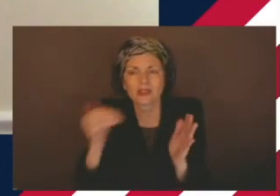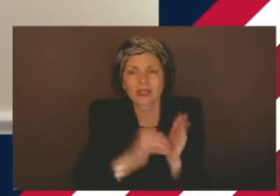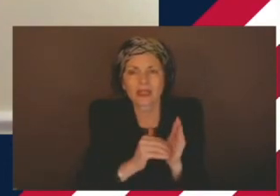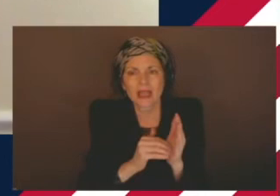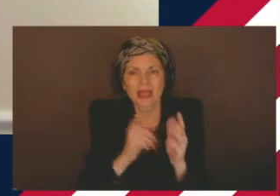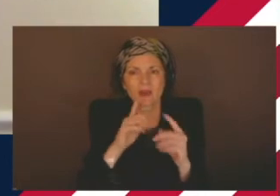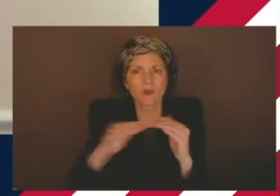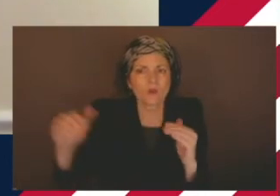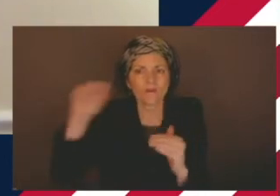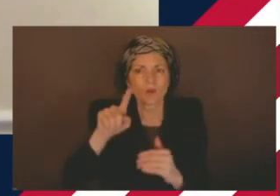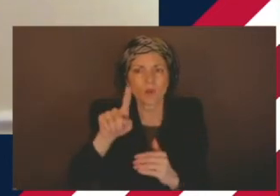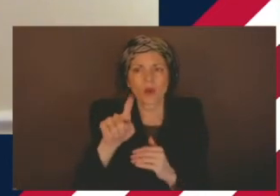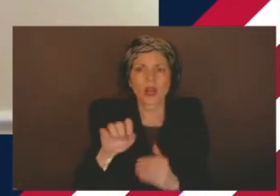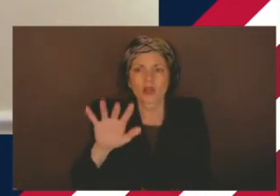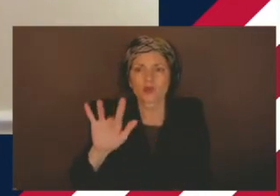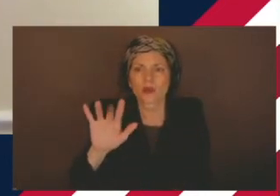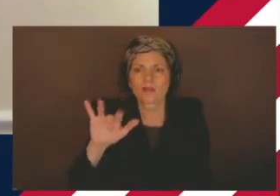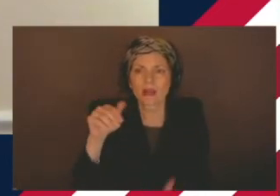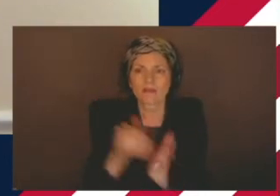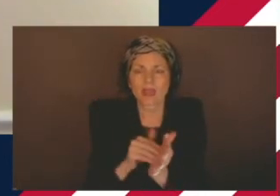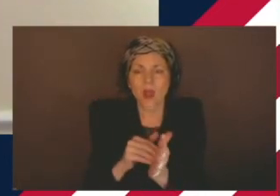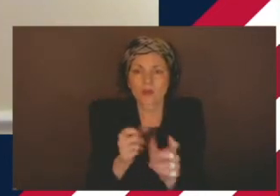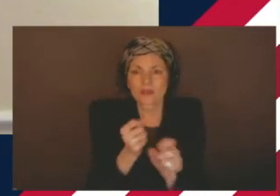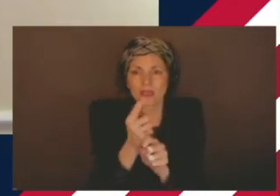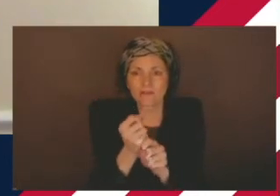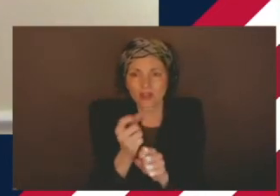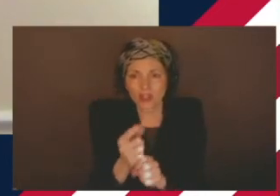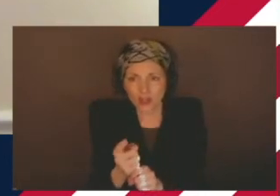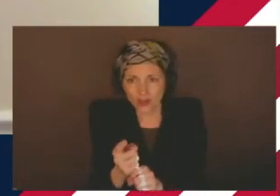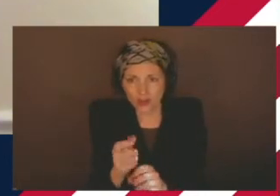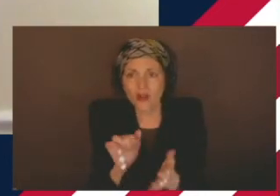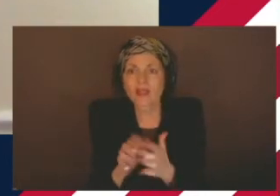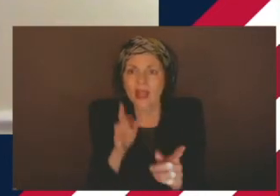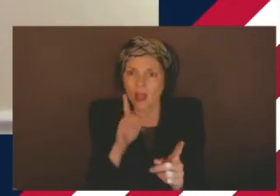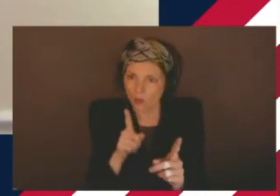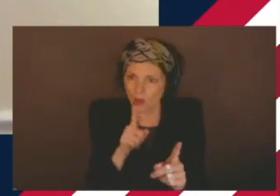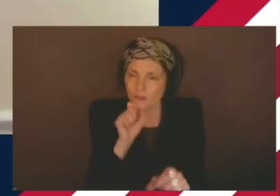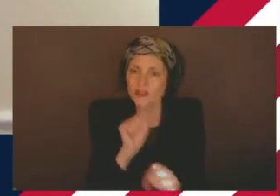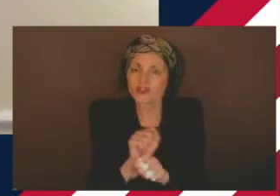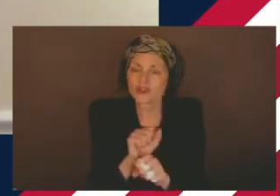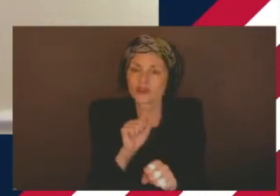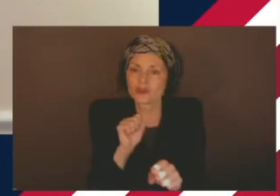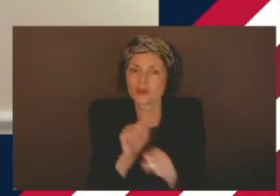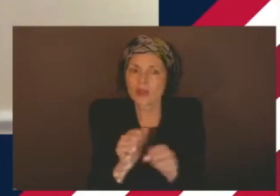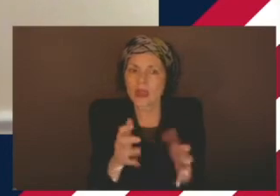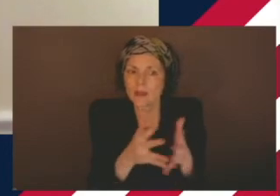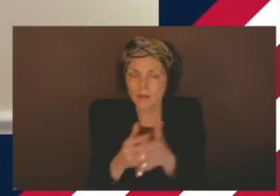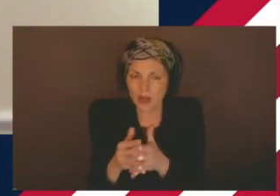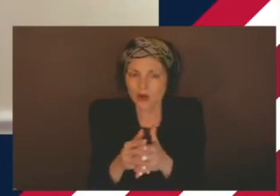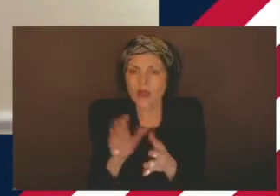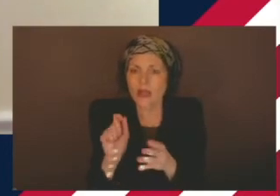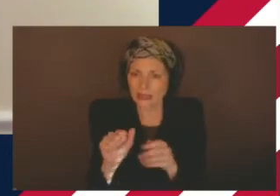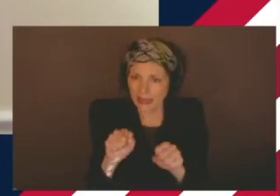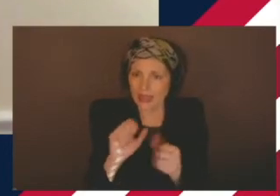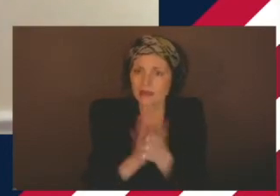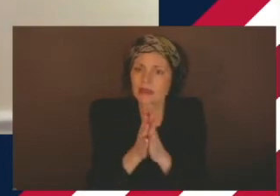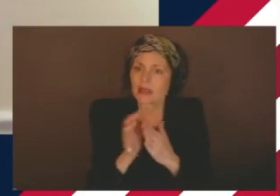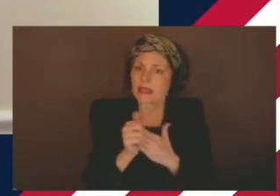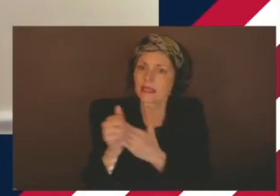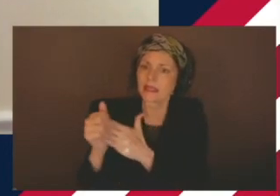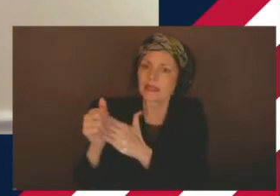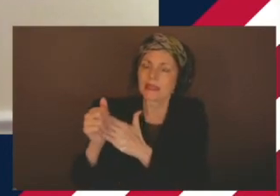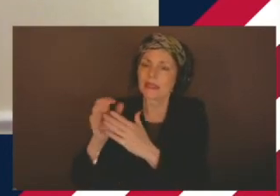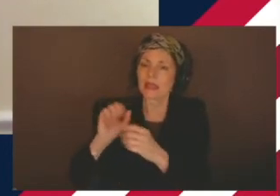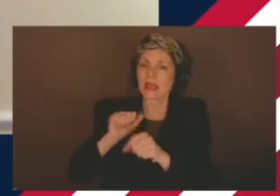125,000 annually, will affirm an America ready to lead multilaterally and reform institutions in